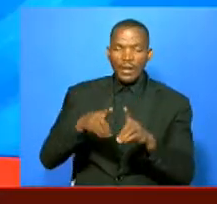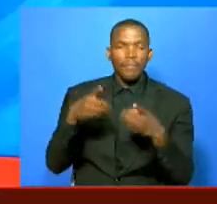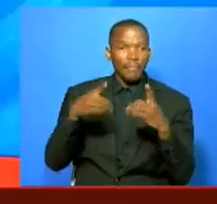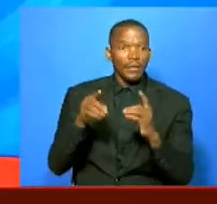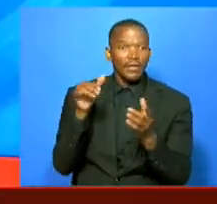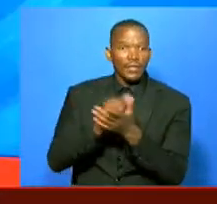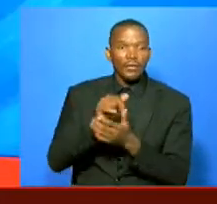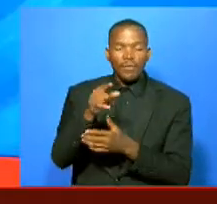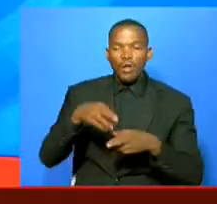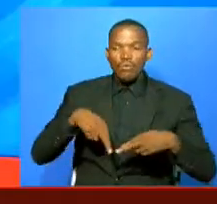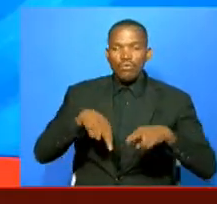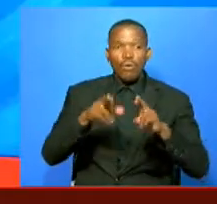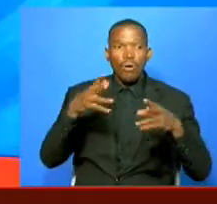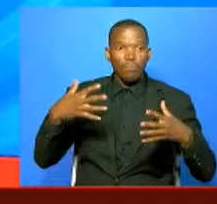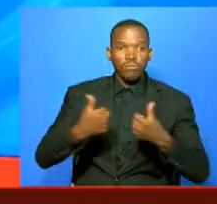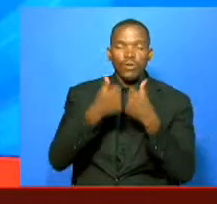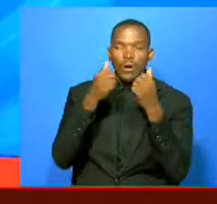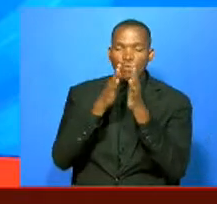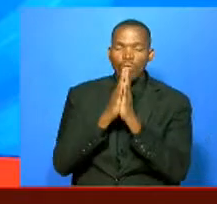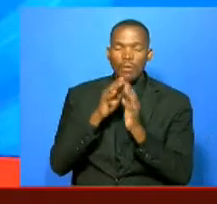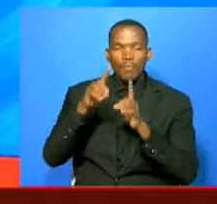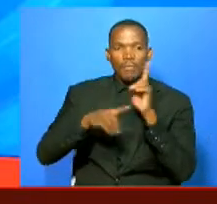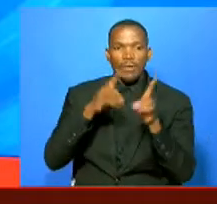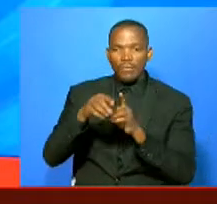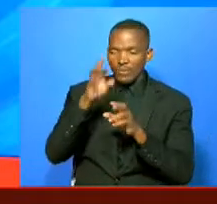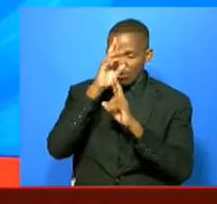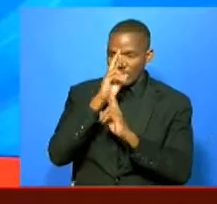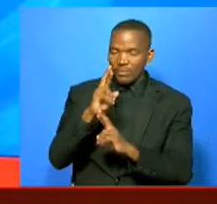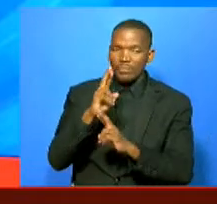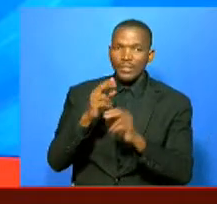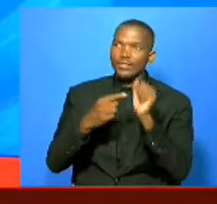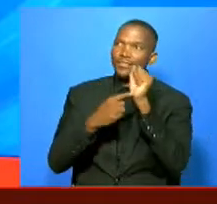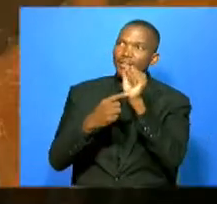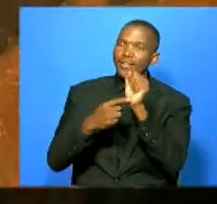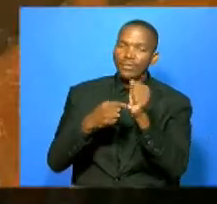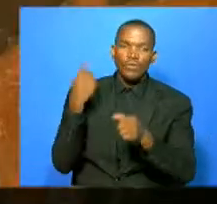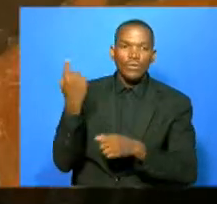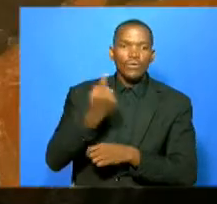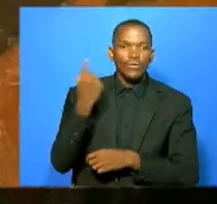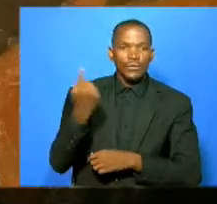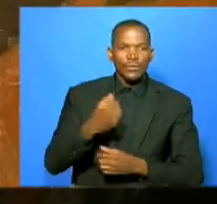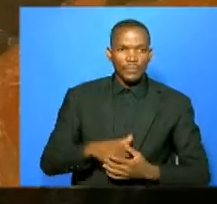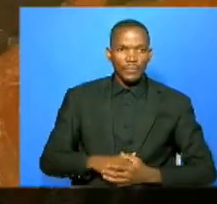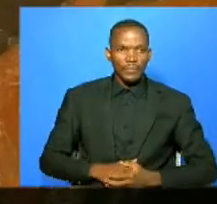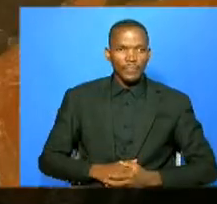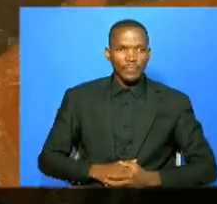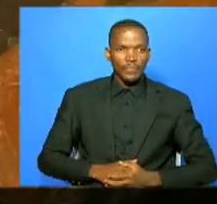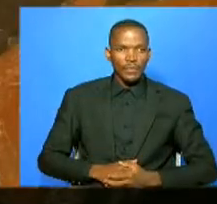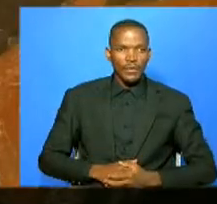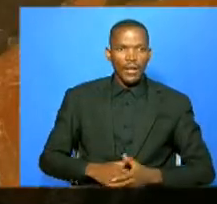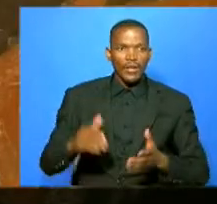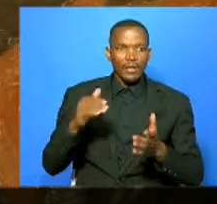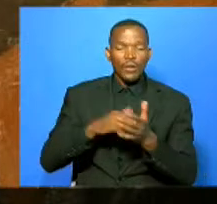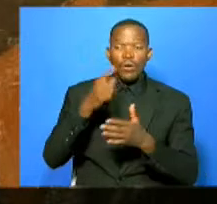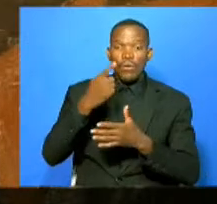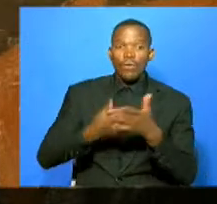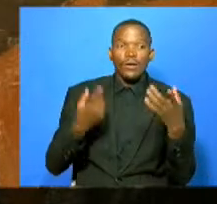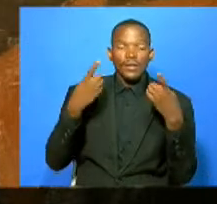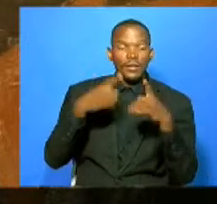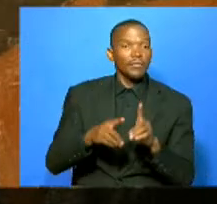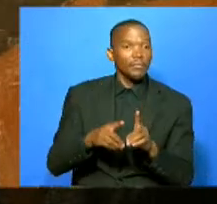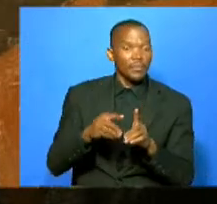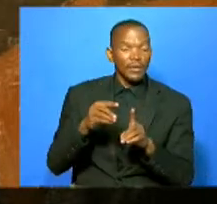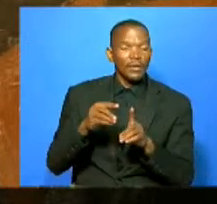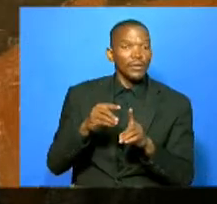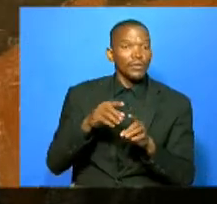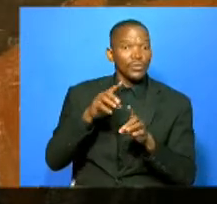ke dikotsi tsa tsela mme a kopa setšhaba go obamela matshwao a tsela ka dinako tsotlhe. Segajaja sa go latlhegelwa ke batho ka